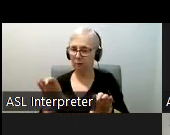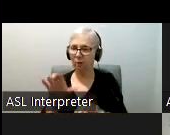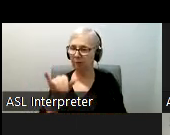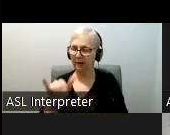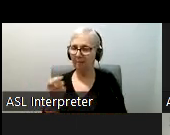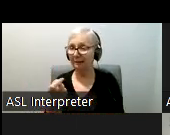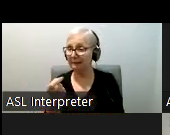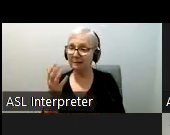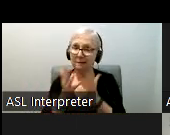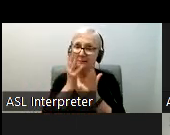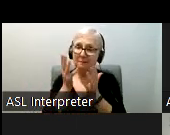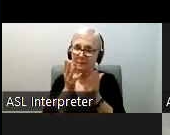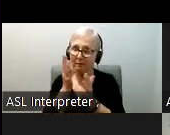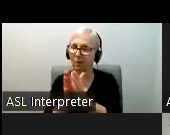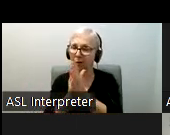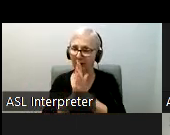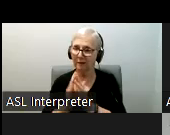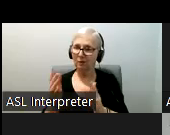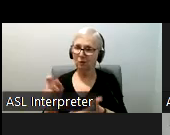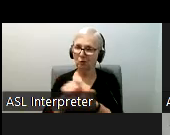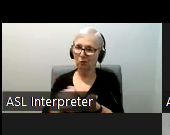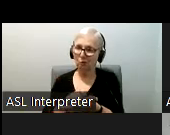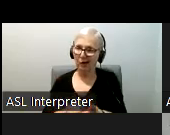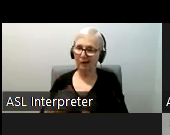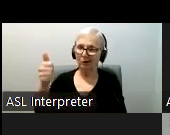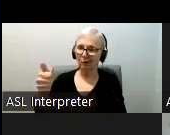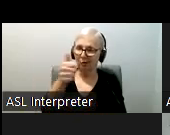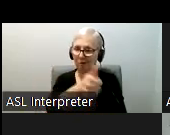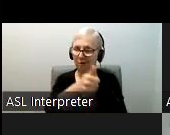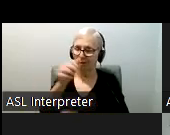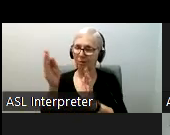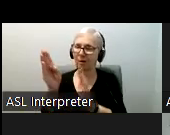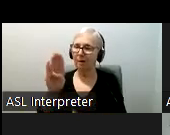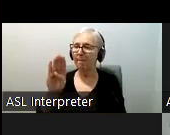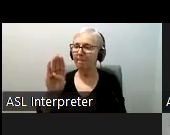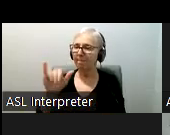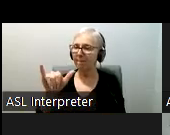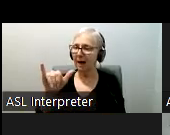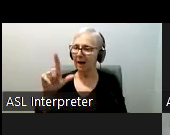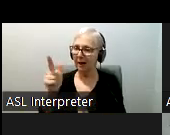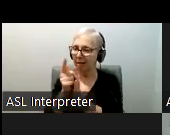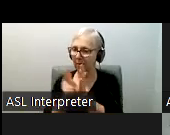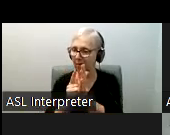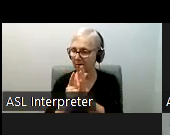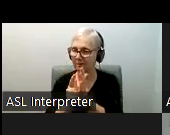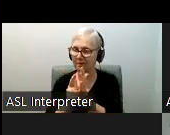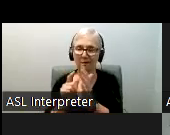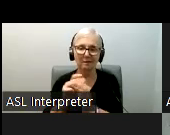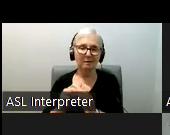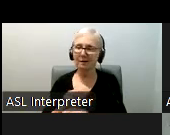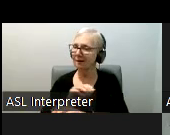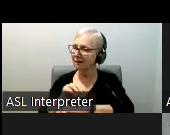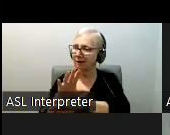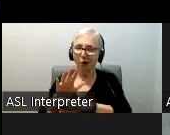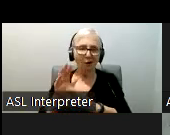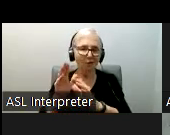embarrassed that we asked you guys to write your own bylaws. That's not something any advisory council in the state of